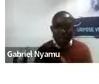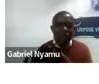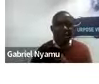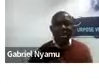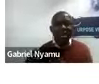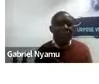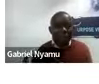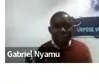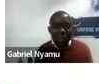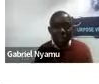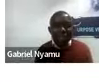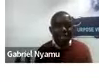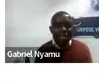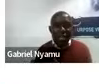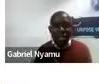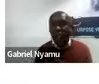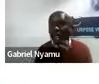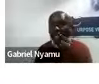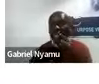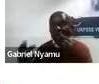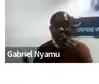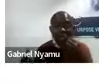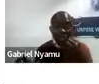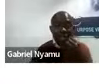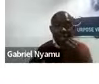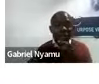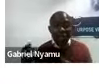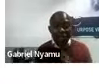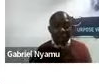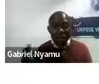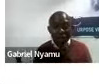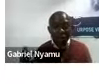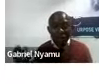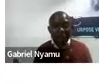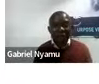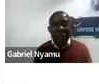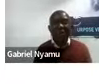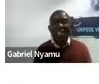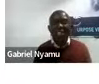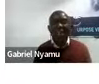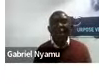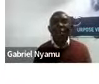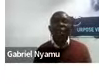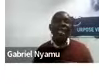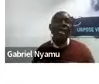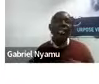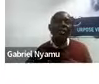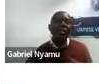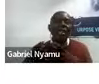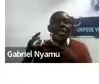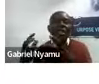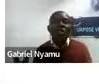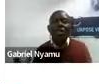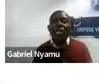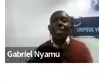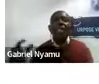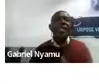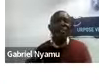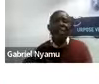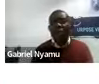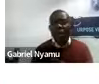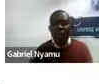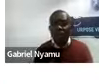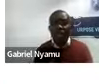a bit of purpose around the DJ, but later it was not DJ actually, in terms of when we went through the process. But he had that kind of an inclination to